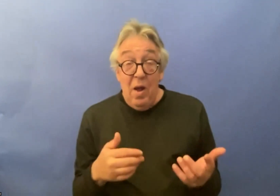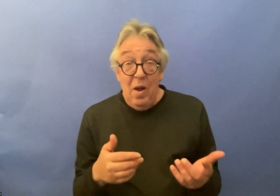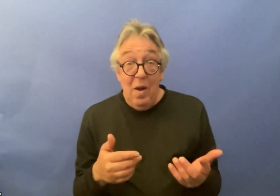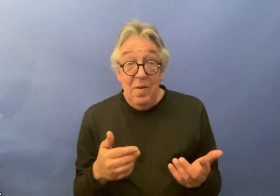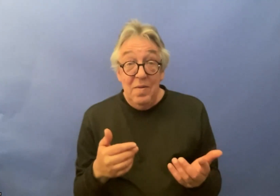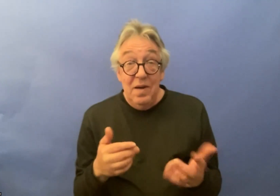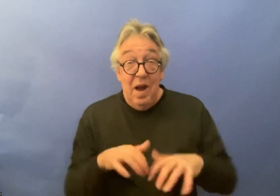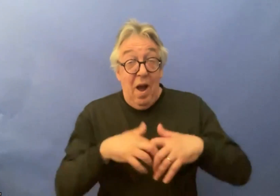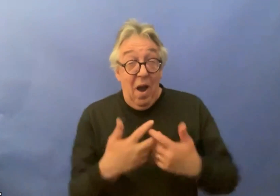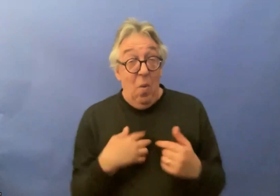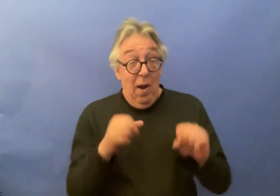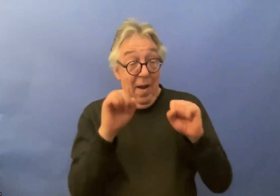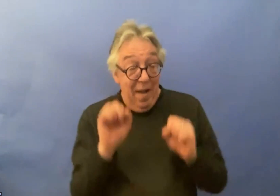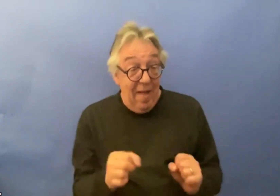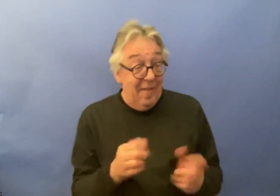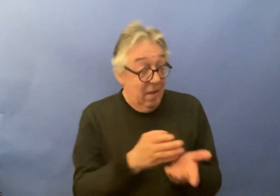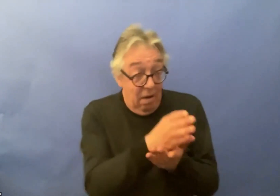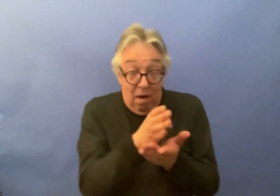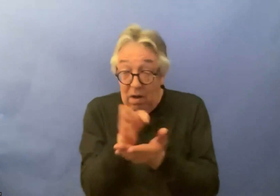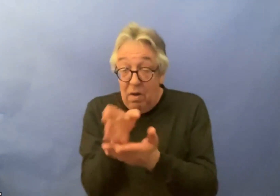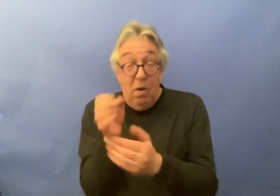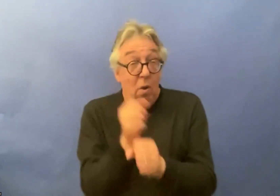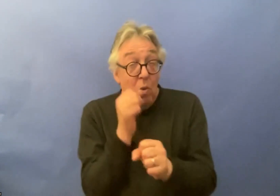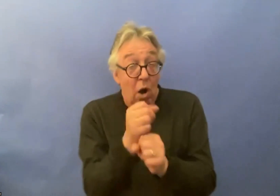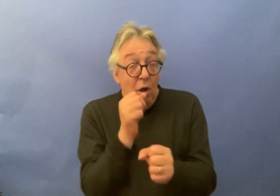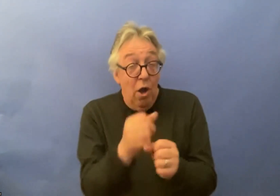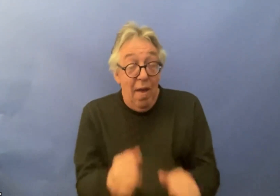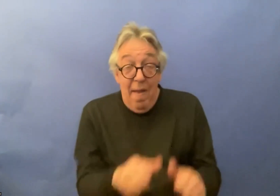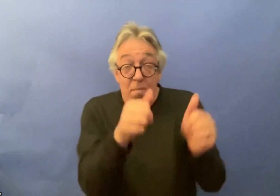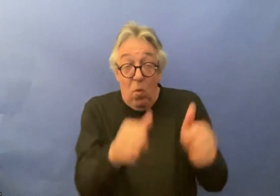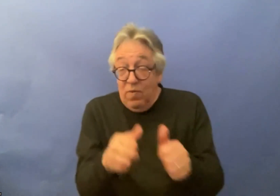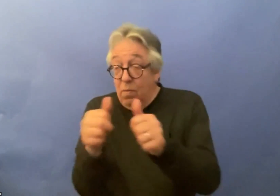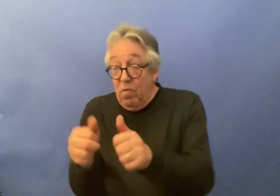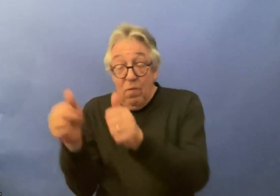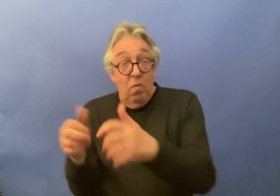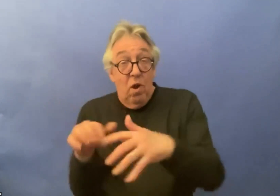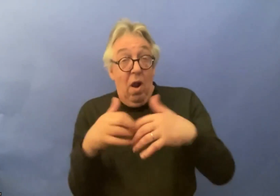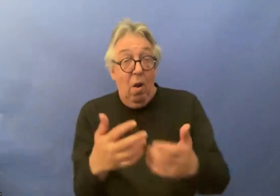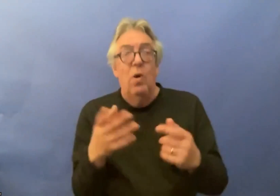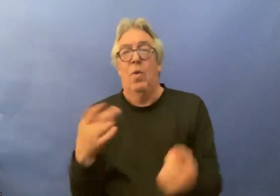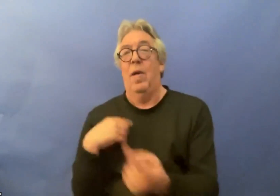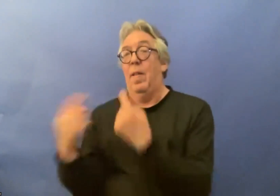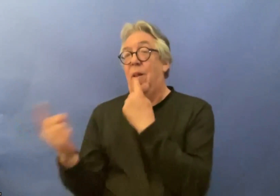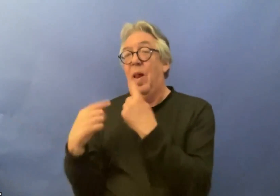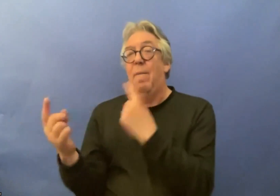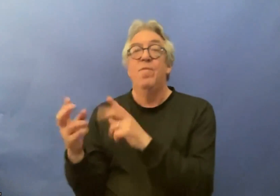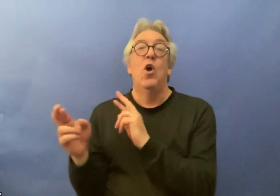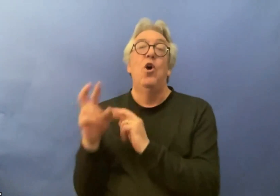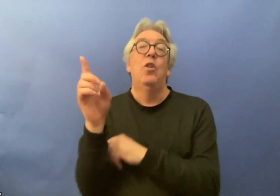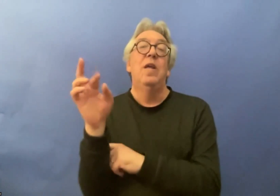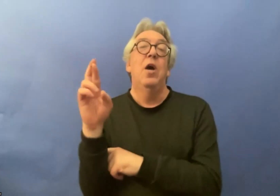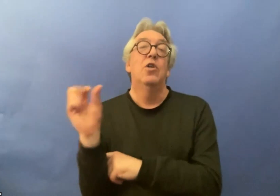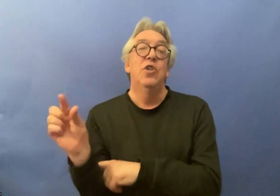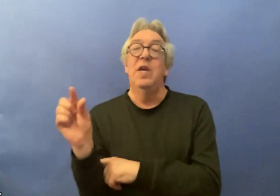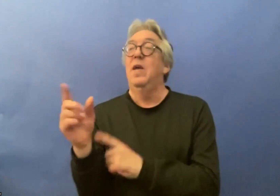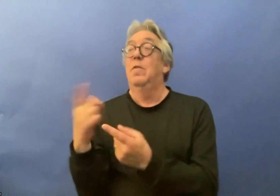the different areas. And this is where we work a lot with the reference group or with IDA,